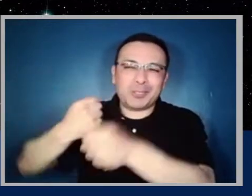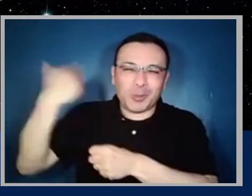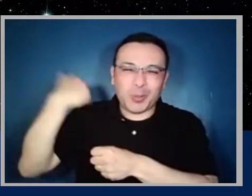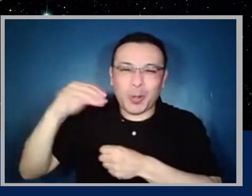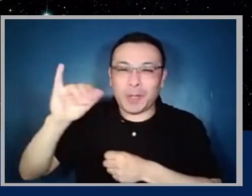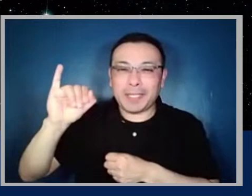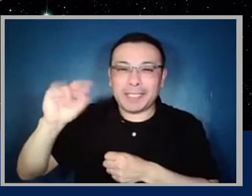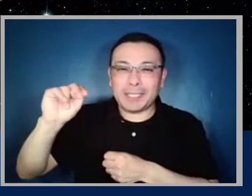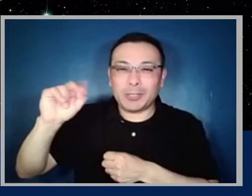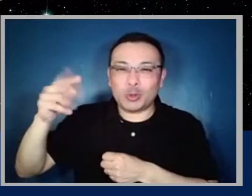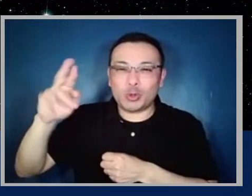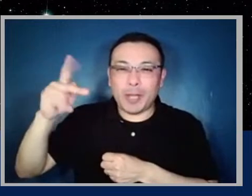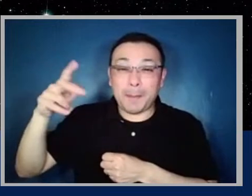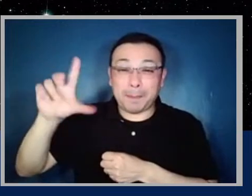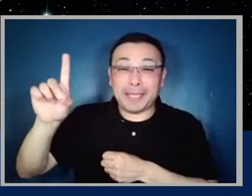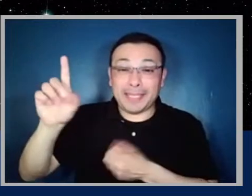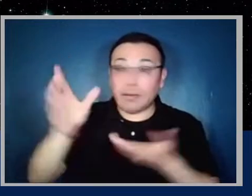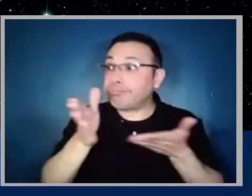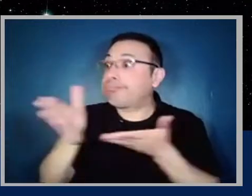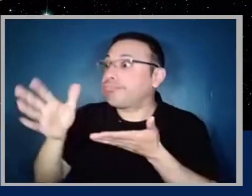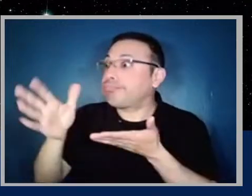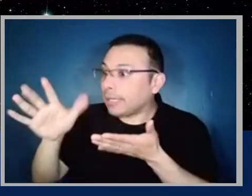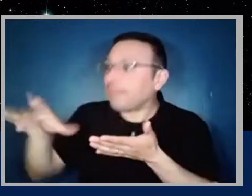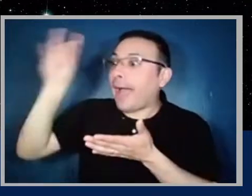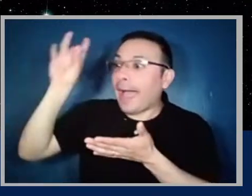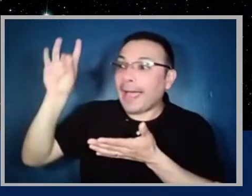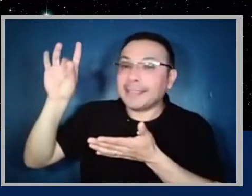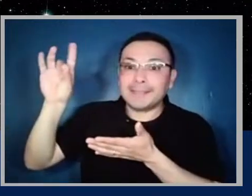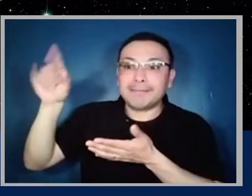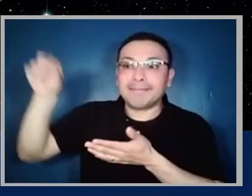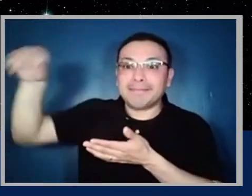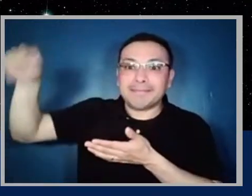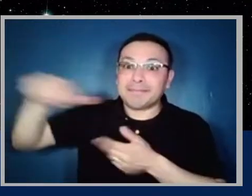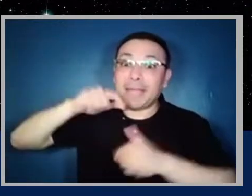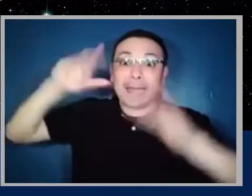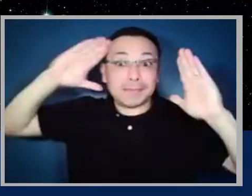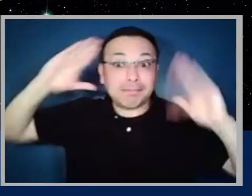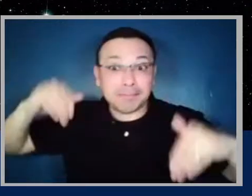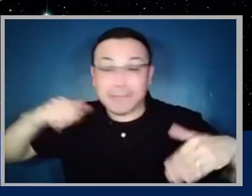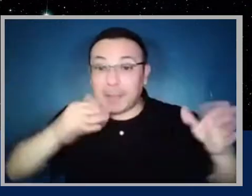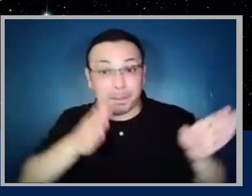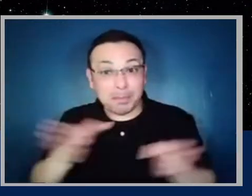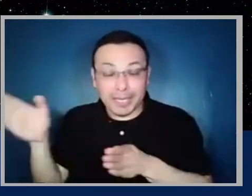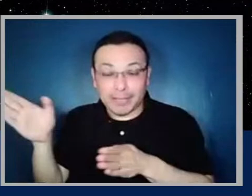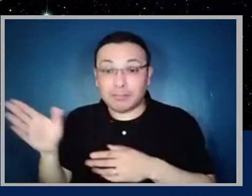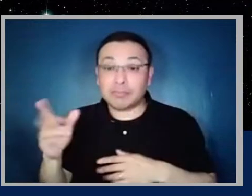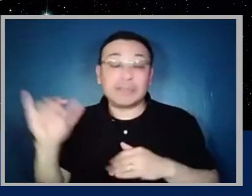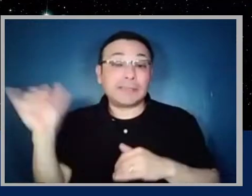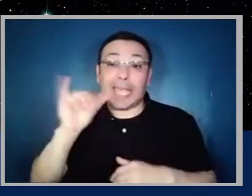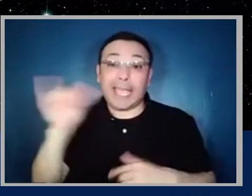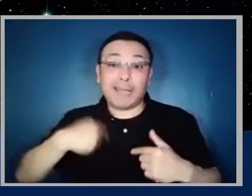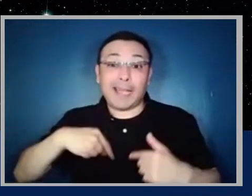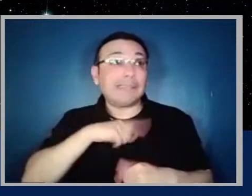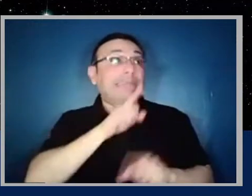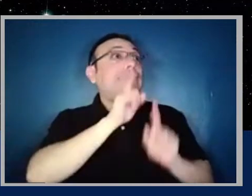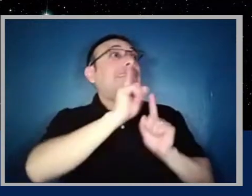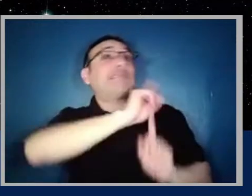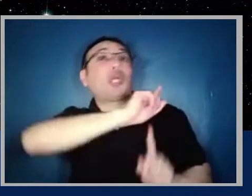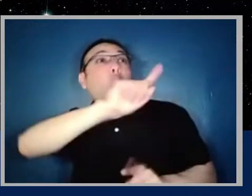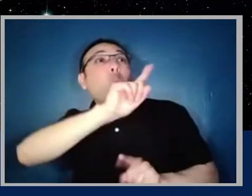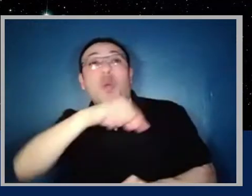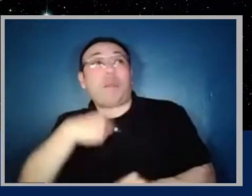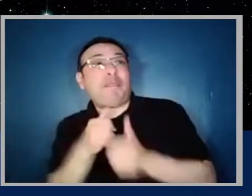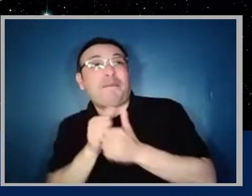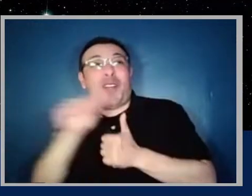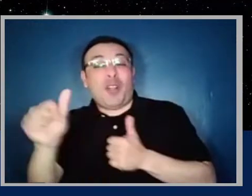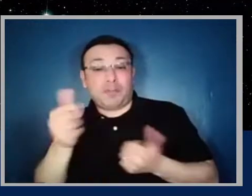astronaut carpenter out where they weren't expecting to, we would call up whatever assets nearby, and we would go to them